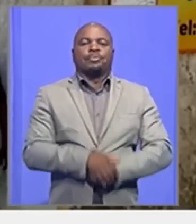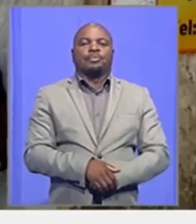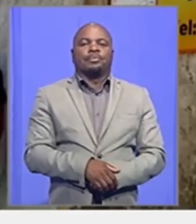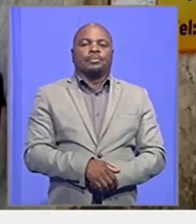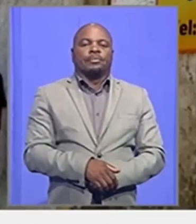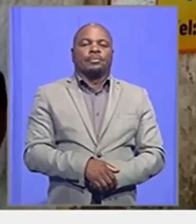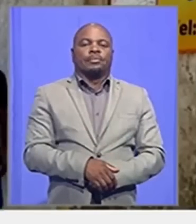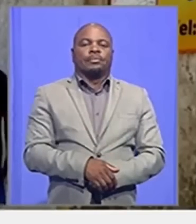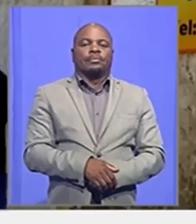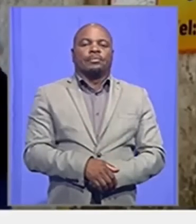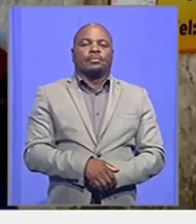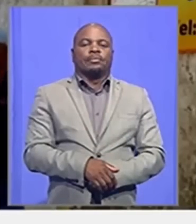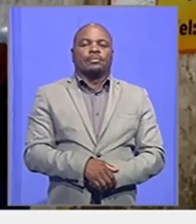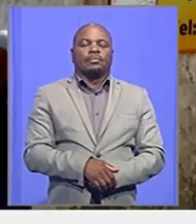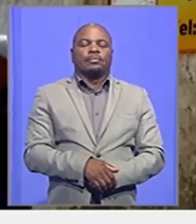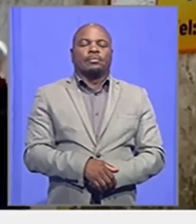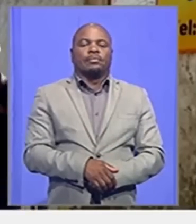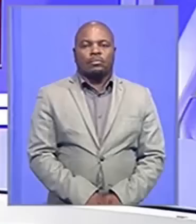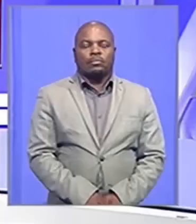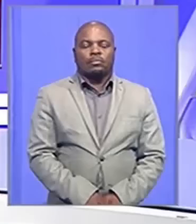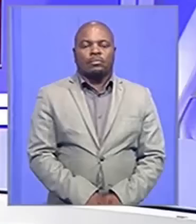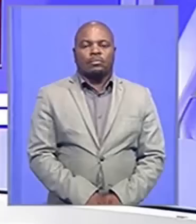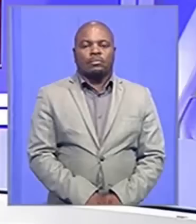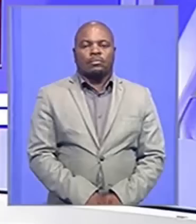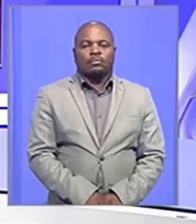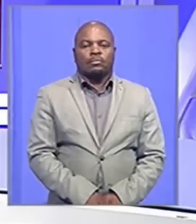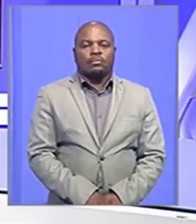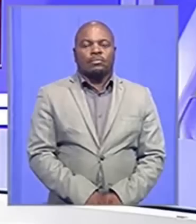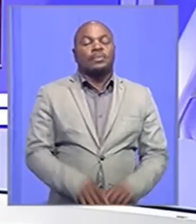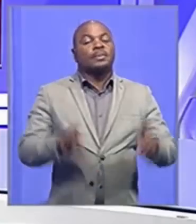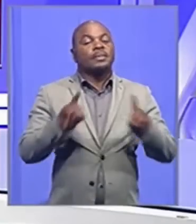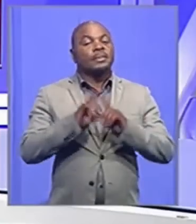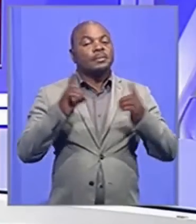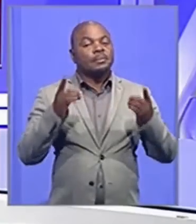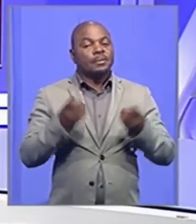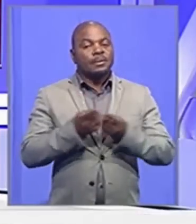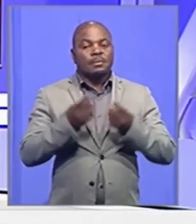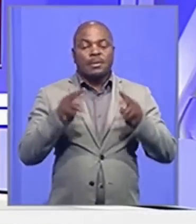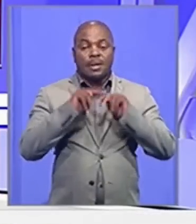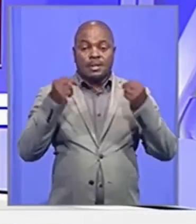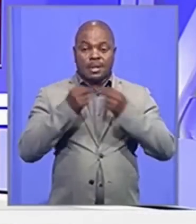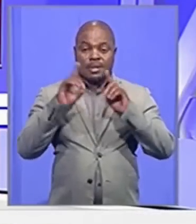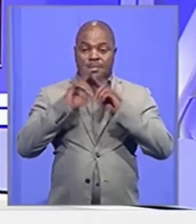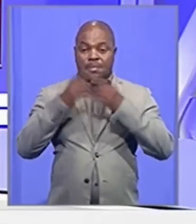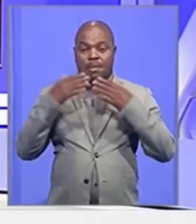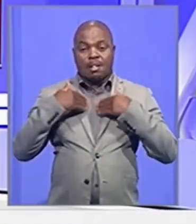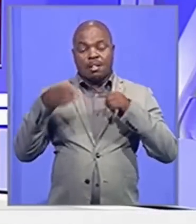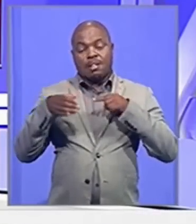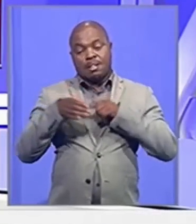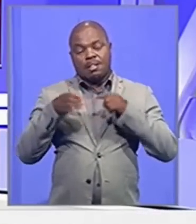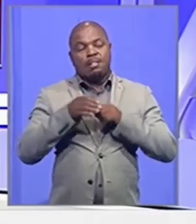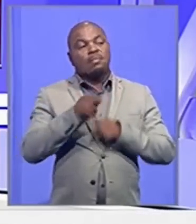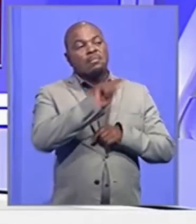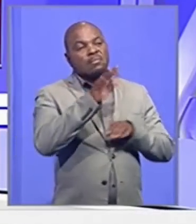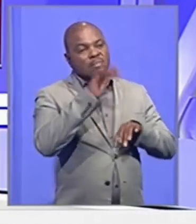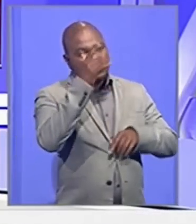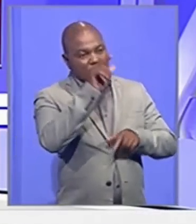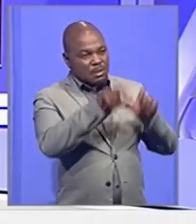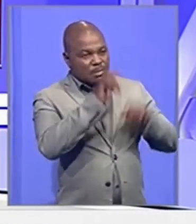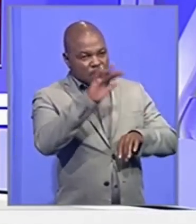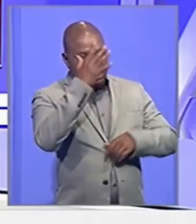SABC Makgopheng ga Mamabolo. Lefapha la Bosetšhaba la Boitekanelo le ikwetse go balwetse ba ba nang le matshwao